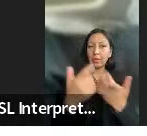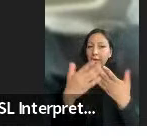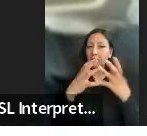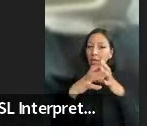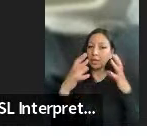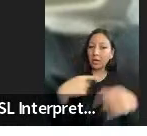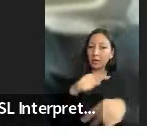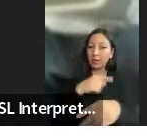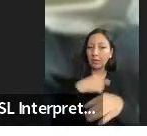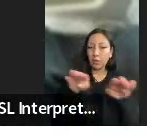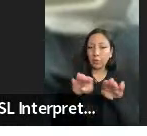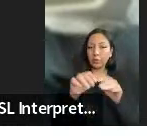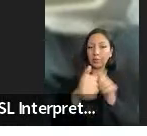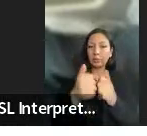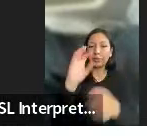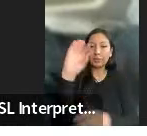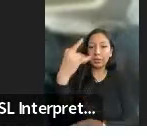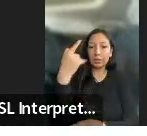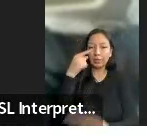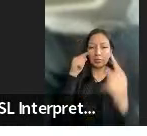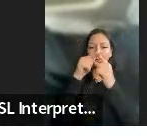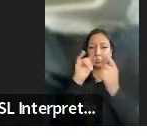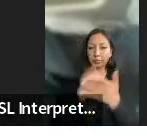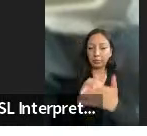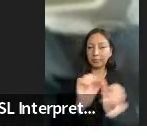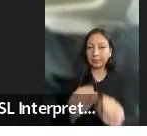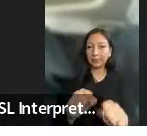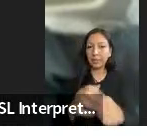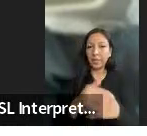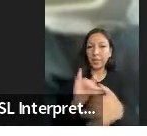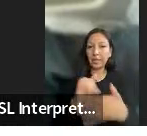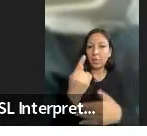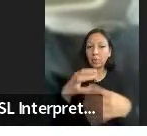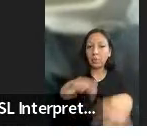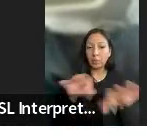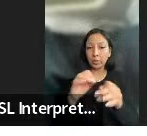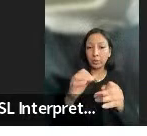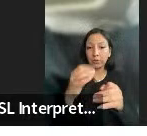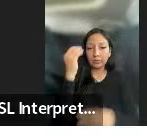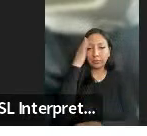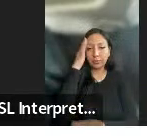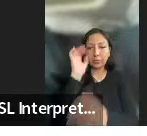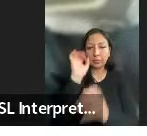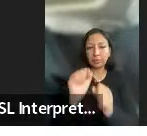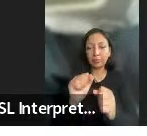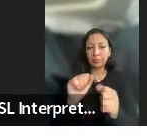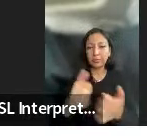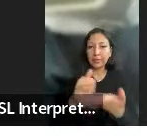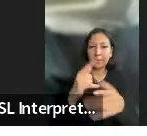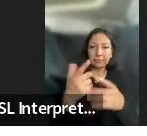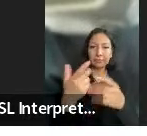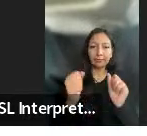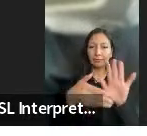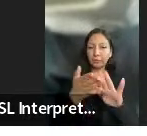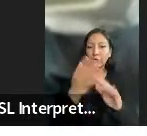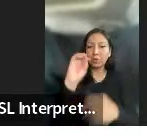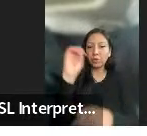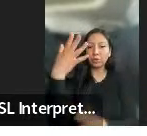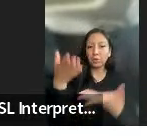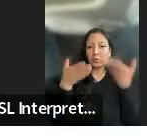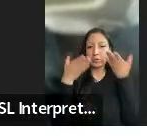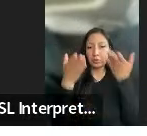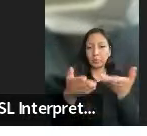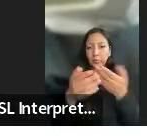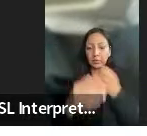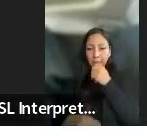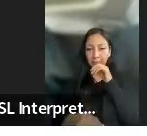solar in order to meet that goal. So that is one of the key things on our mind when it comes to developing a solar proposal.